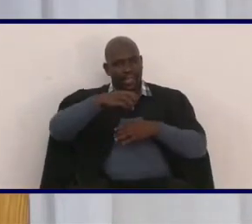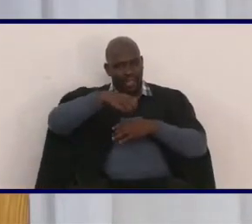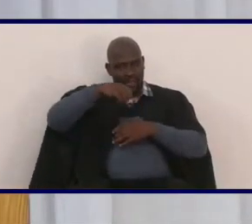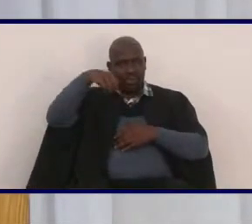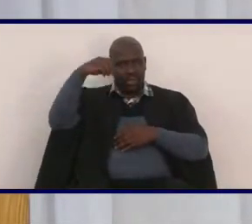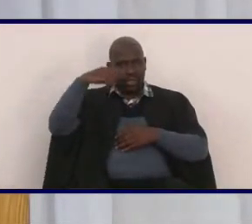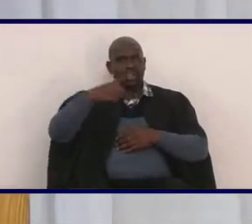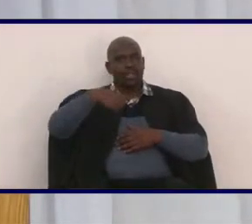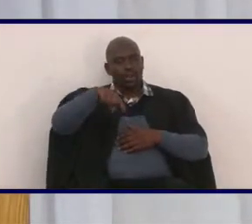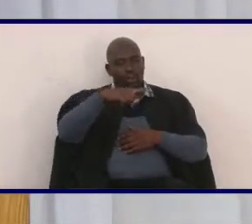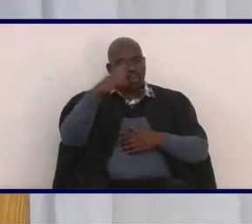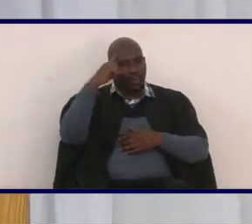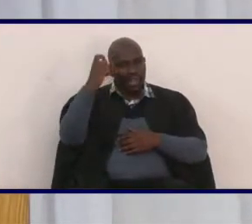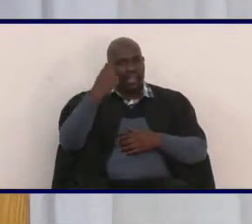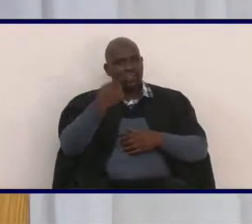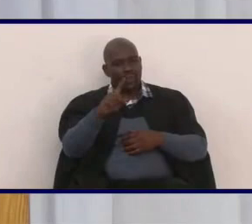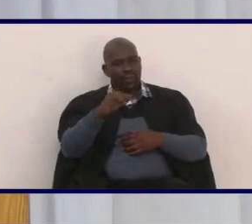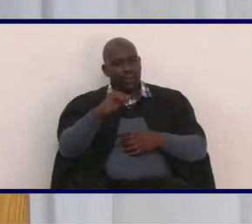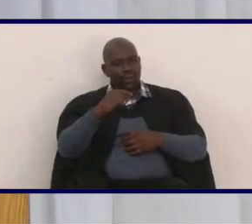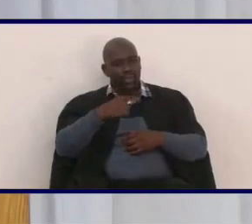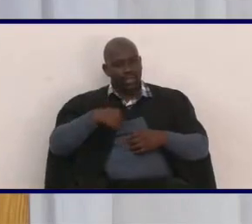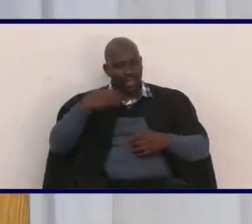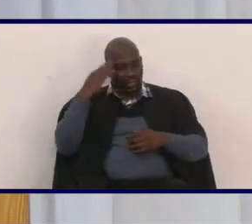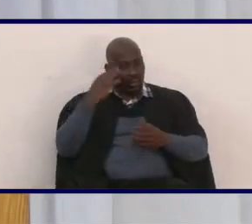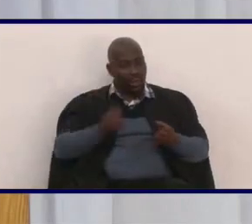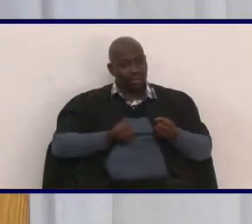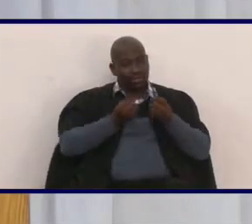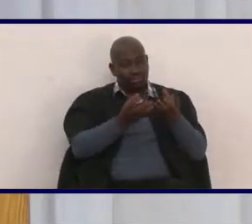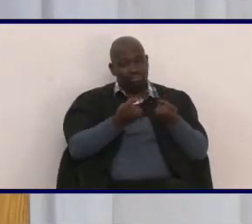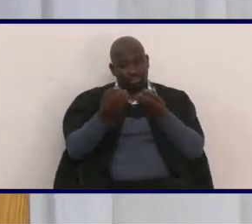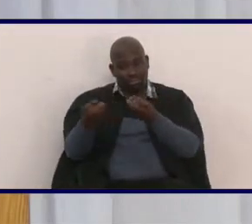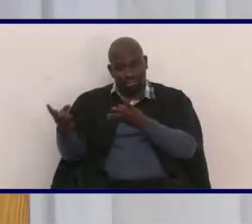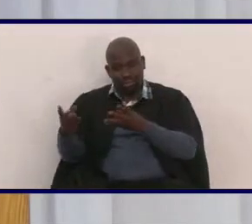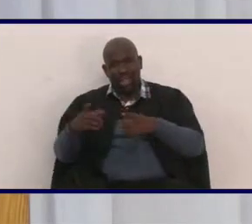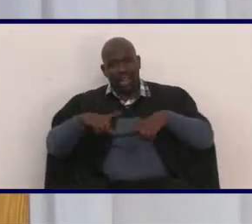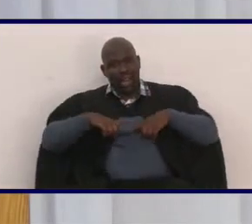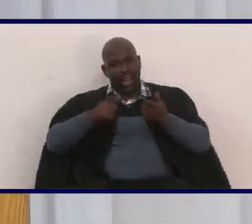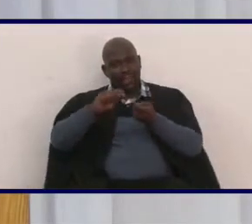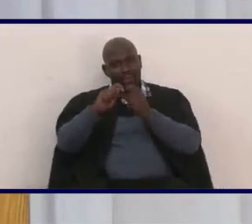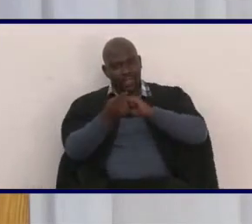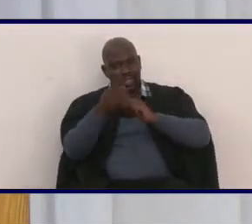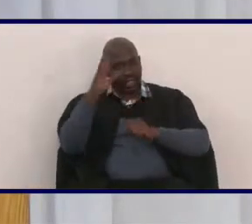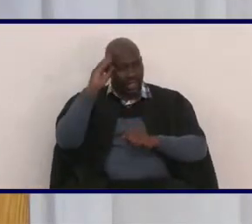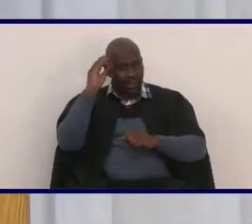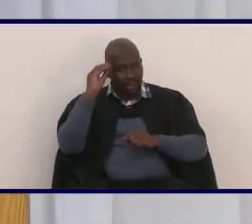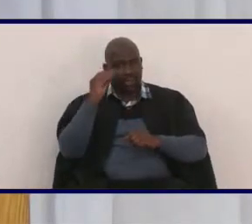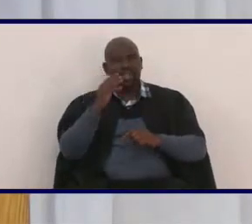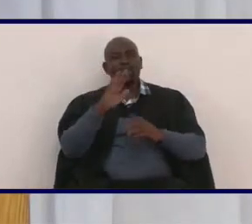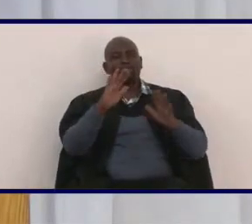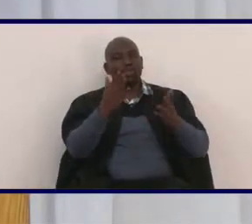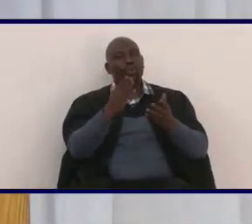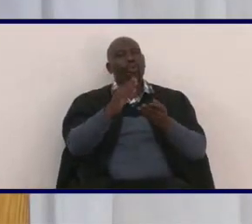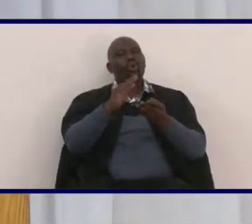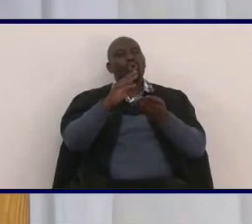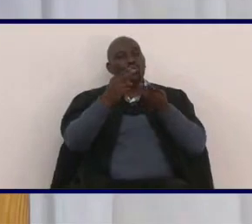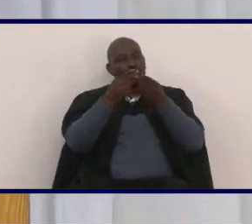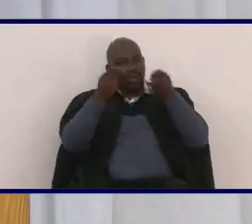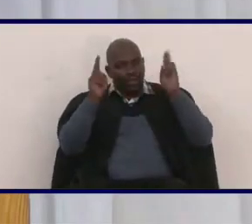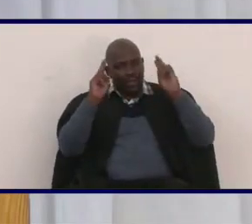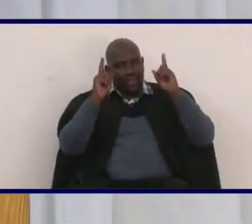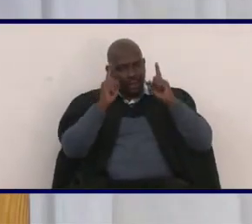of life-changing experiences for a better world, the university needs to be both socially responsive and